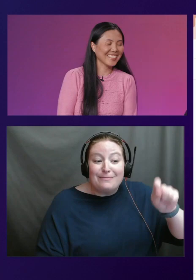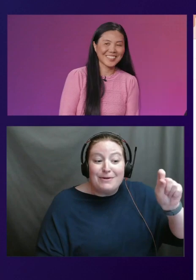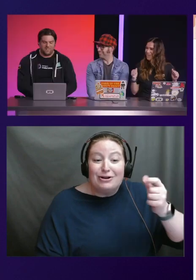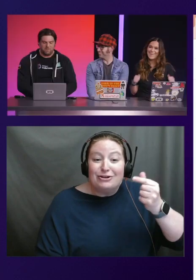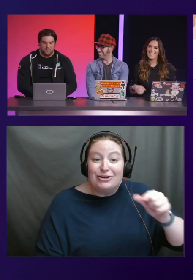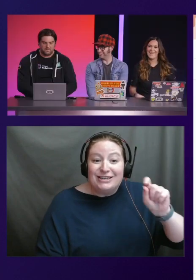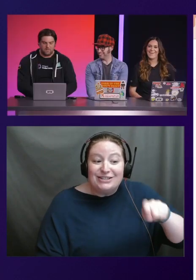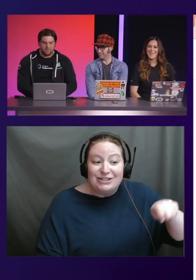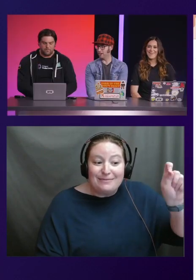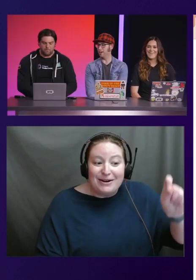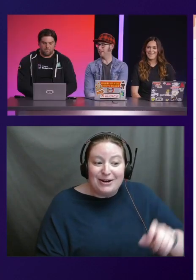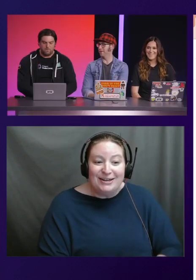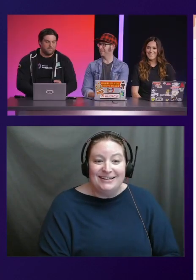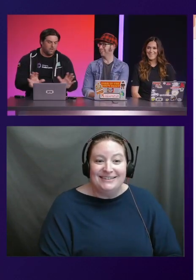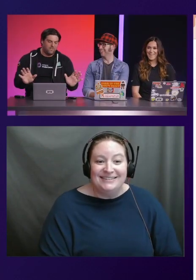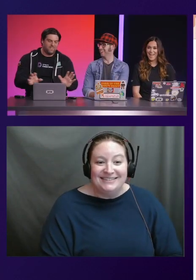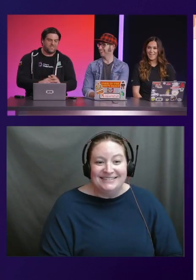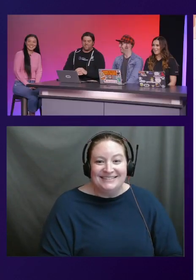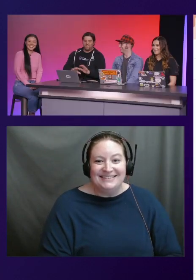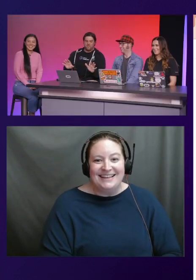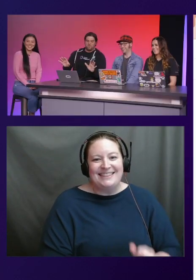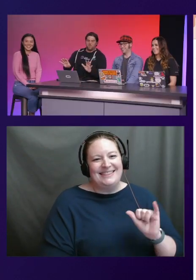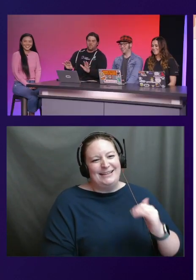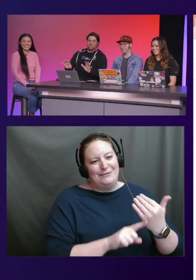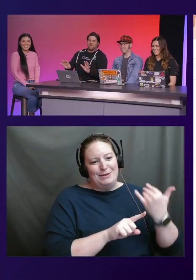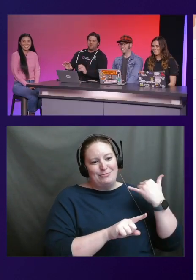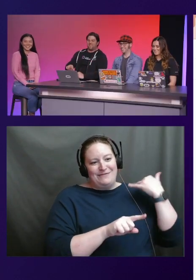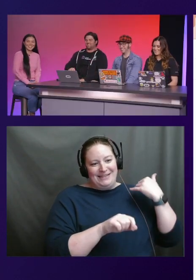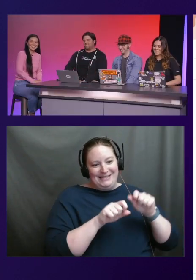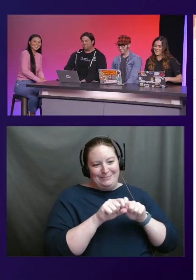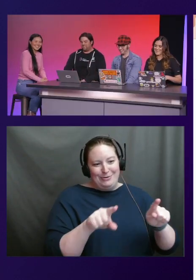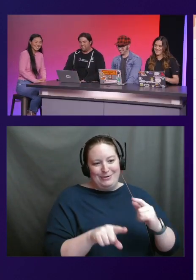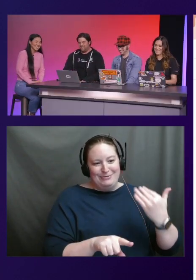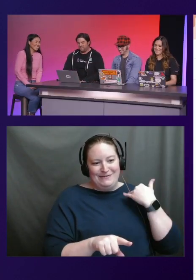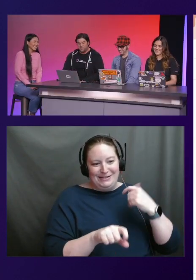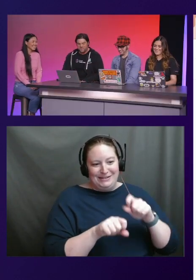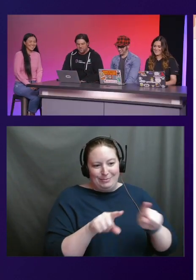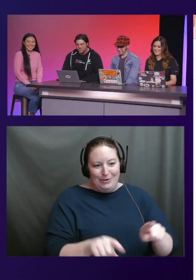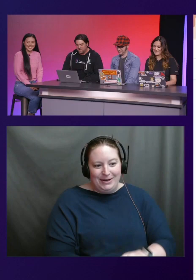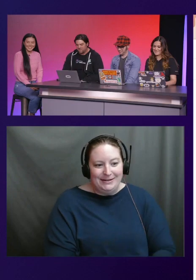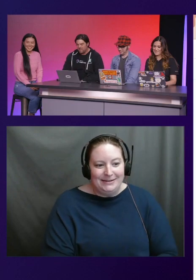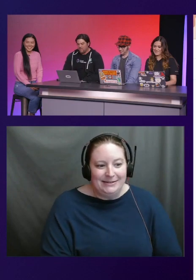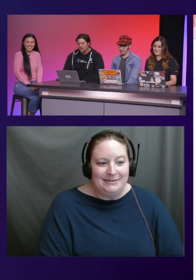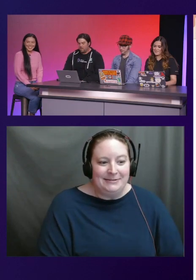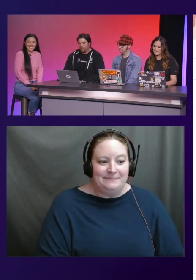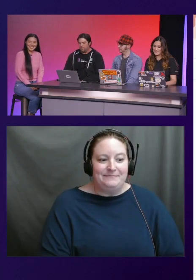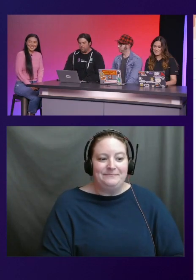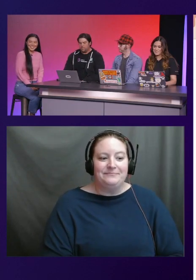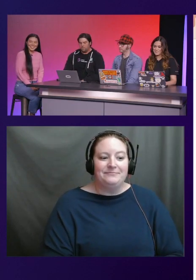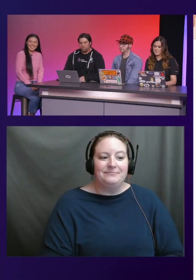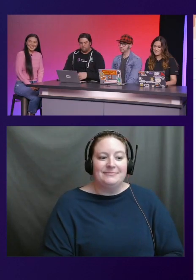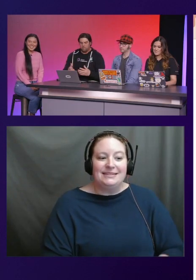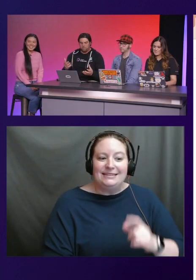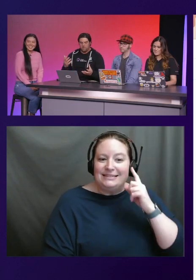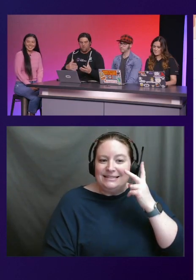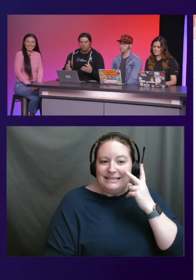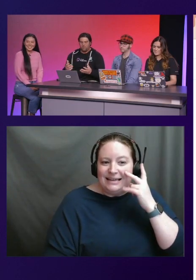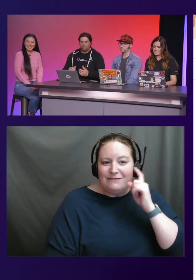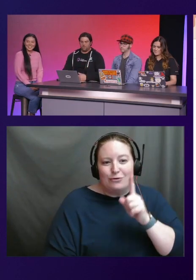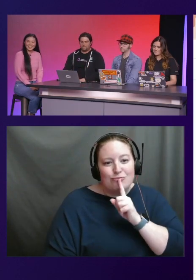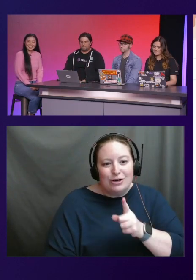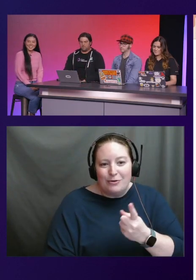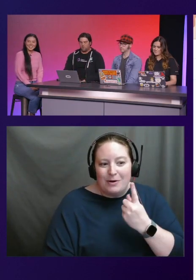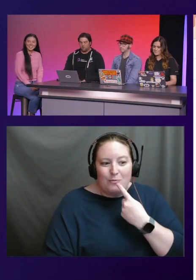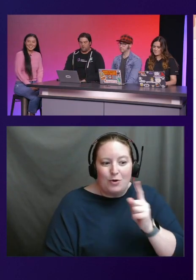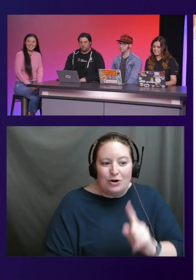previous deploy, but no, that's okay. Well, we'll come back and see if the real one worked. But while we